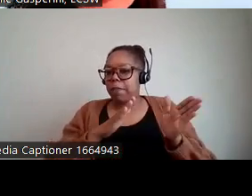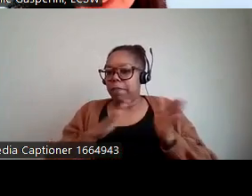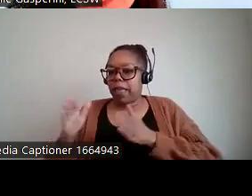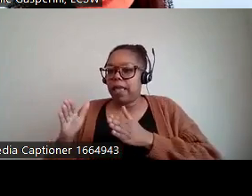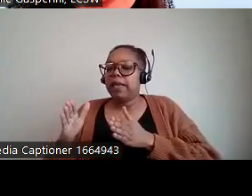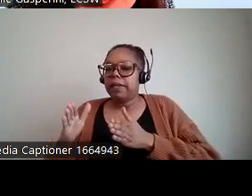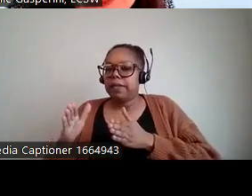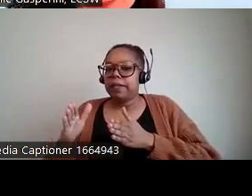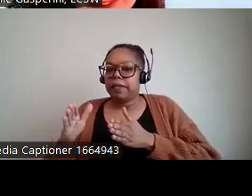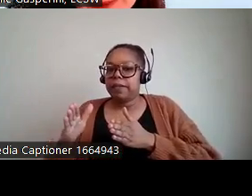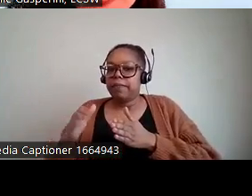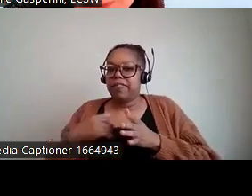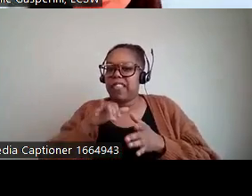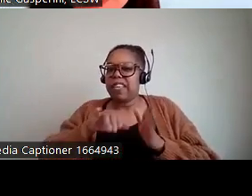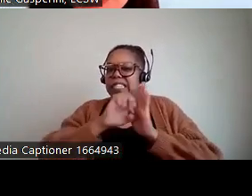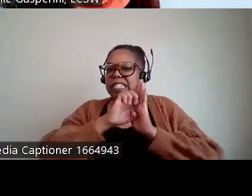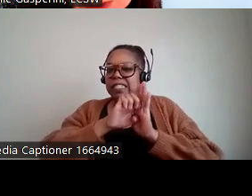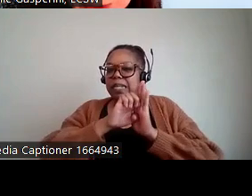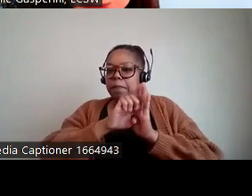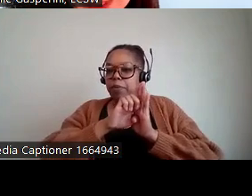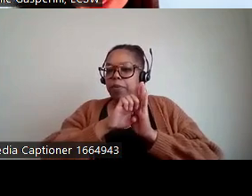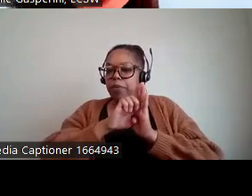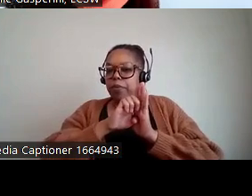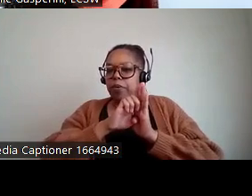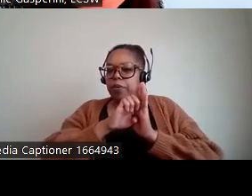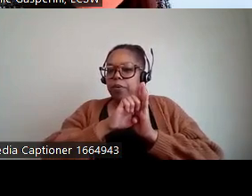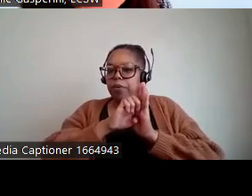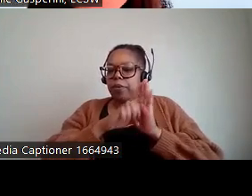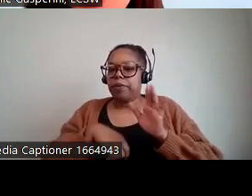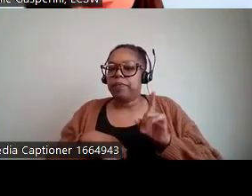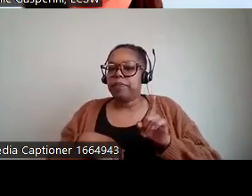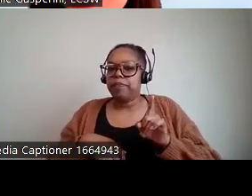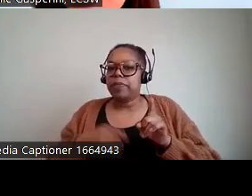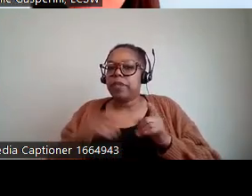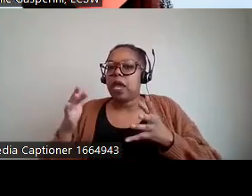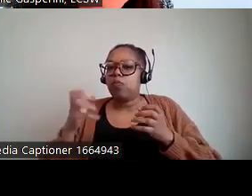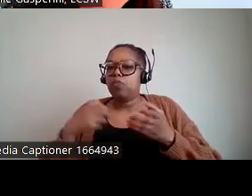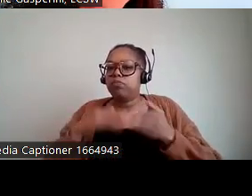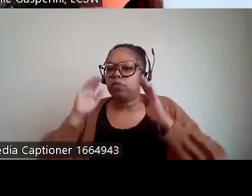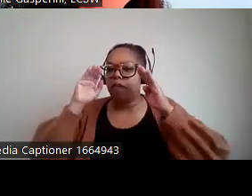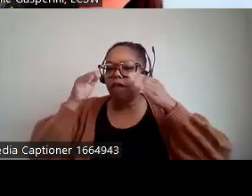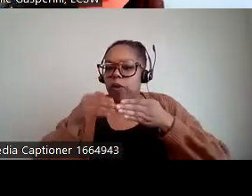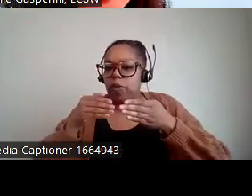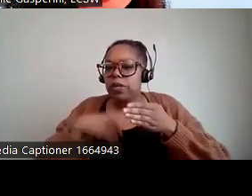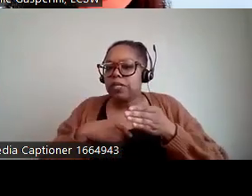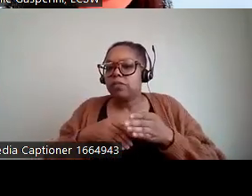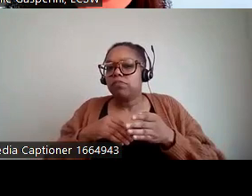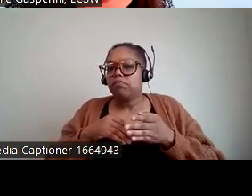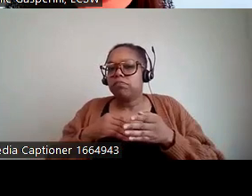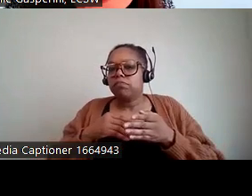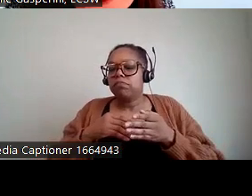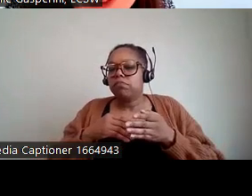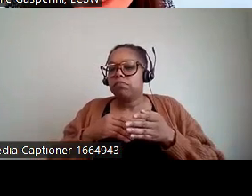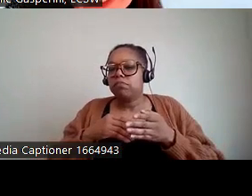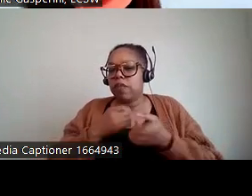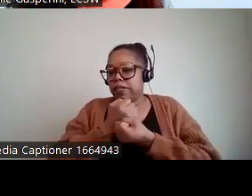an example of a safety plan. And so I just want to draw your attention to a couple places on the safety plan.